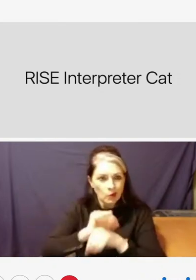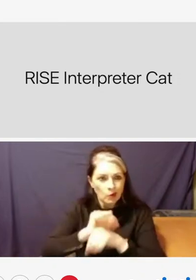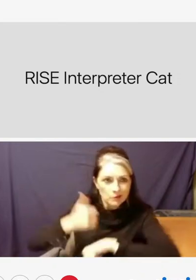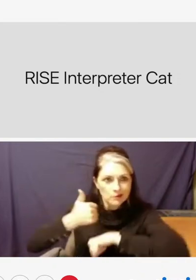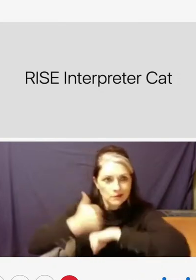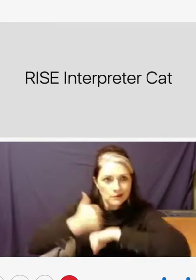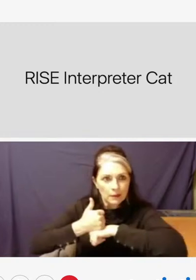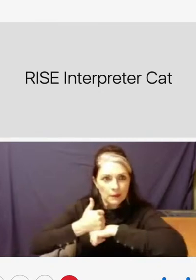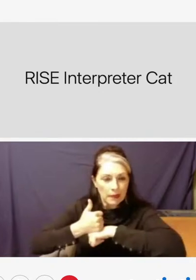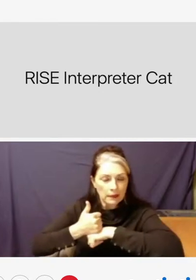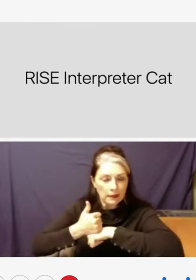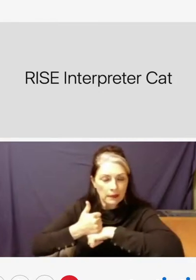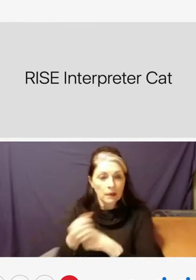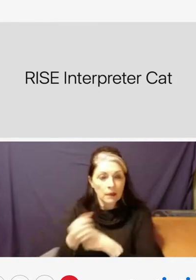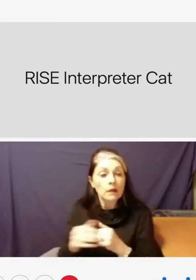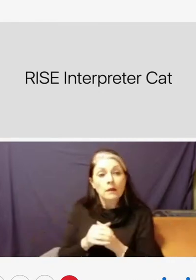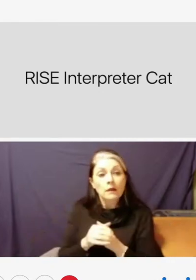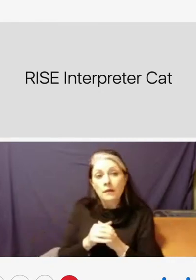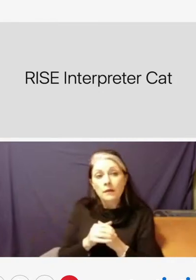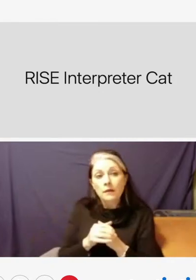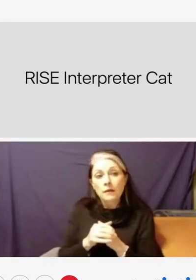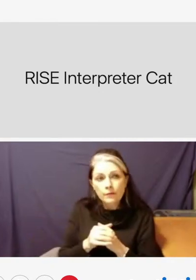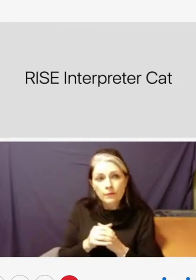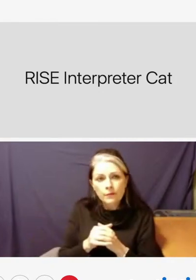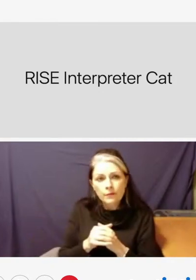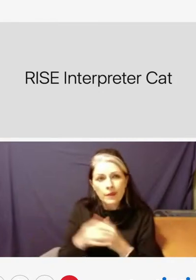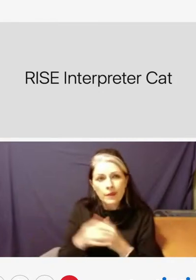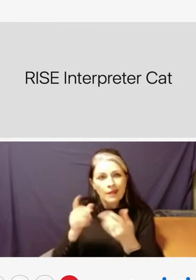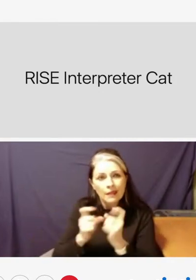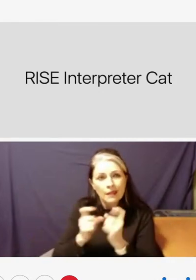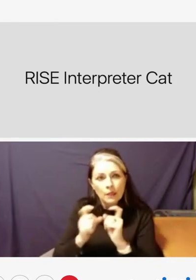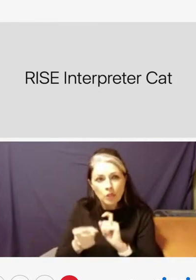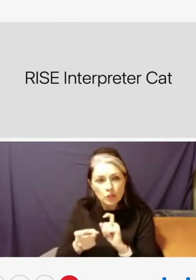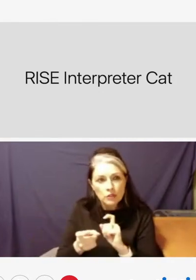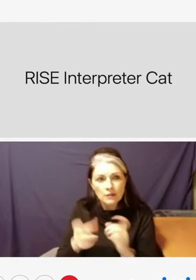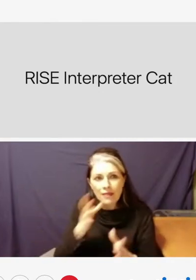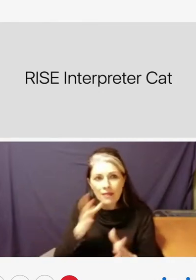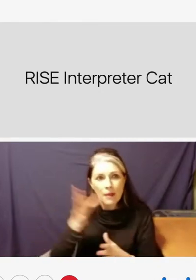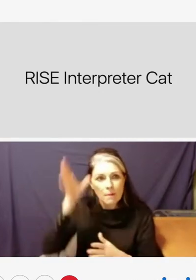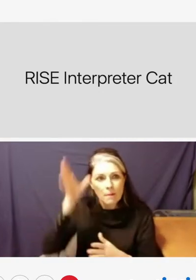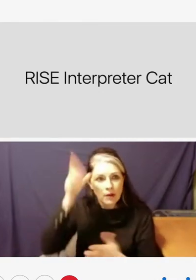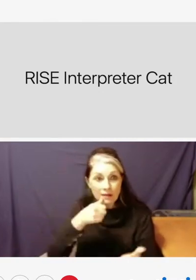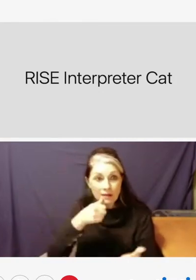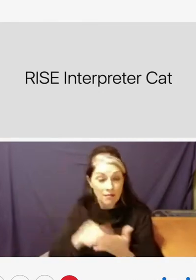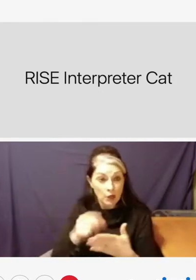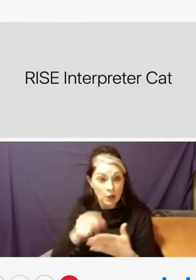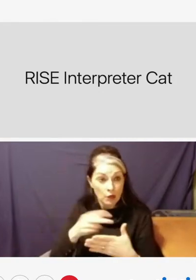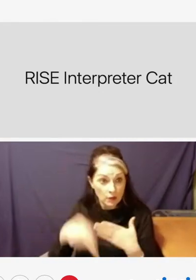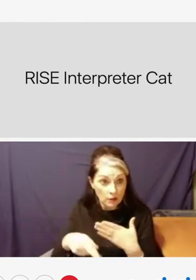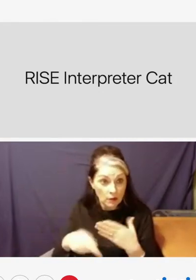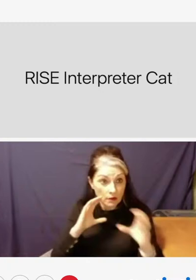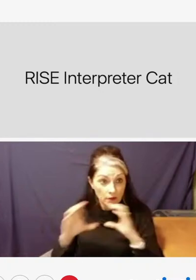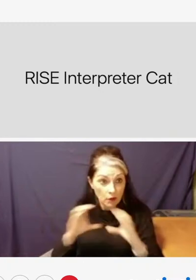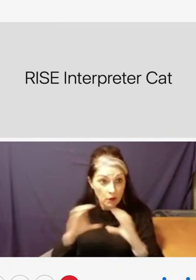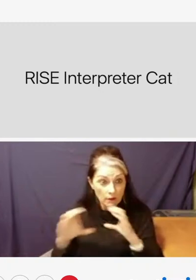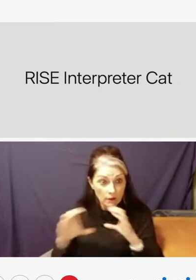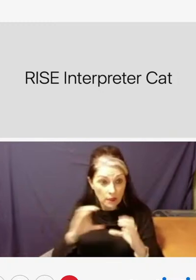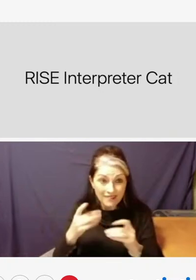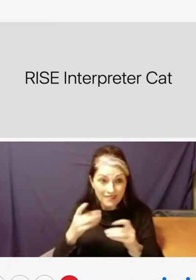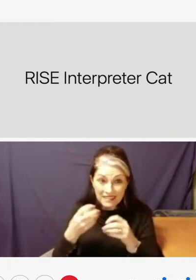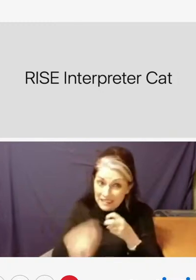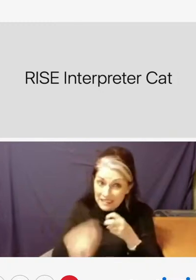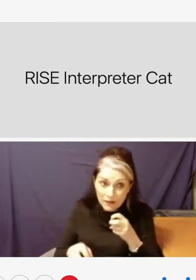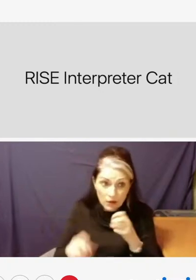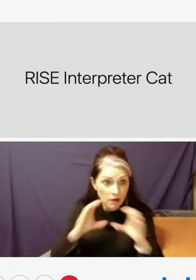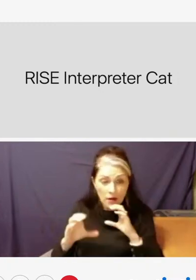of the the the adjustment to parents GR in the letter was as a result of that those conversations those difficult conversations with our